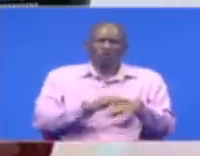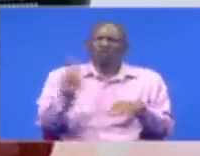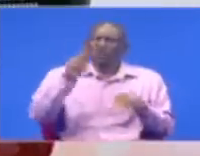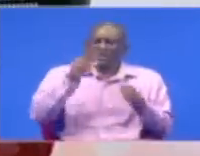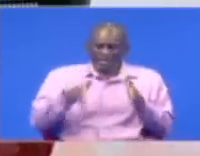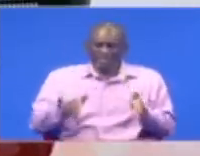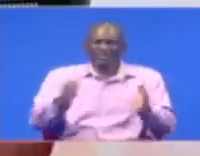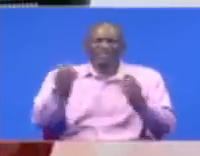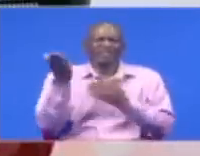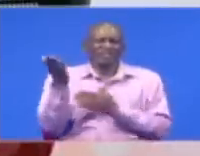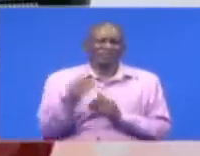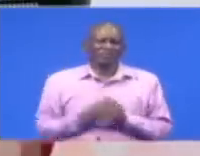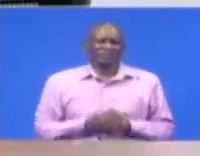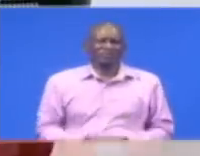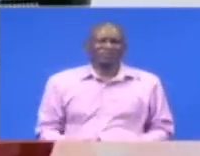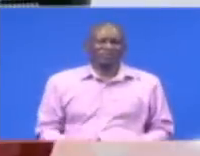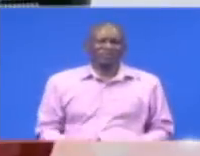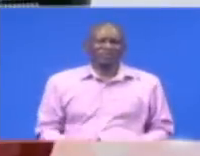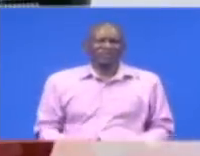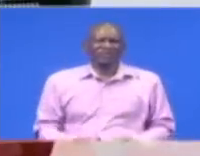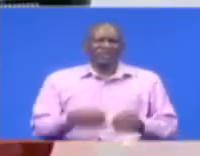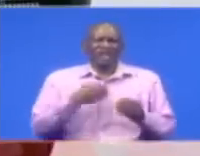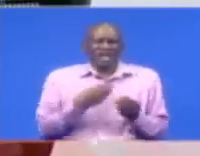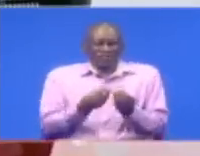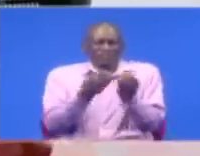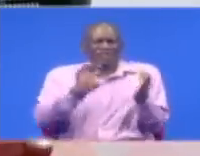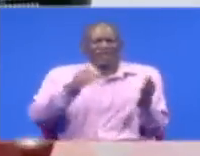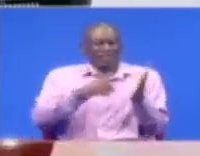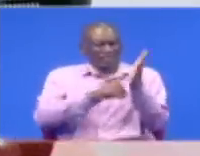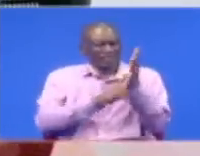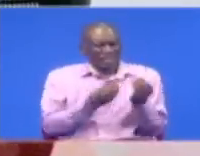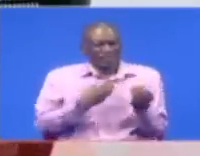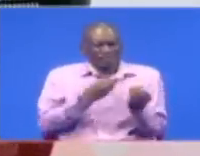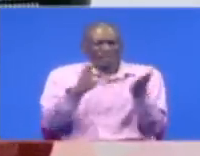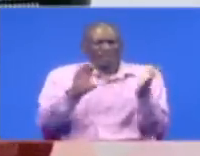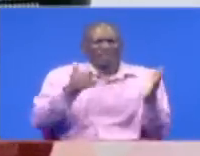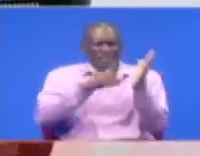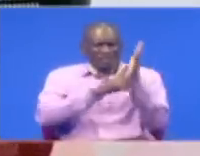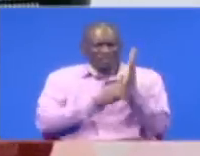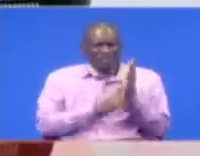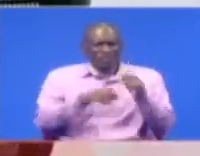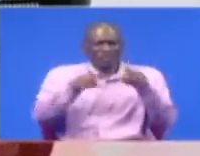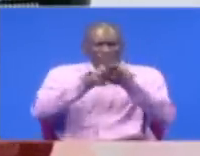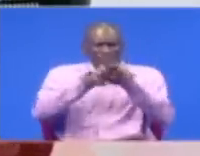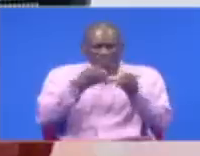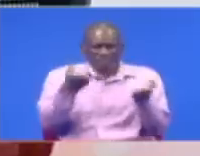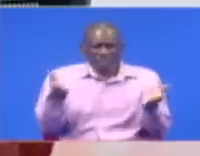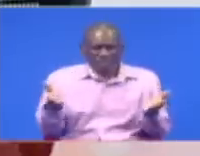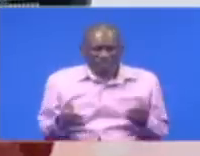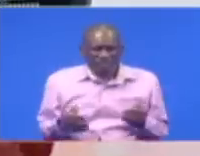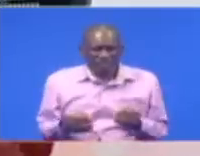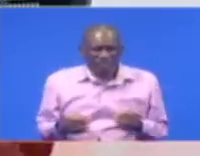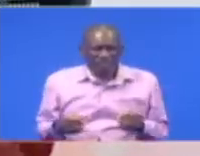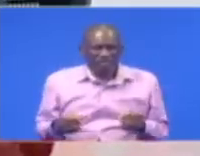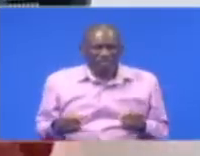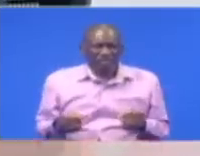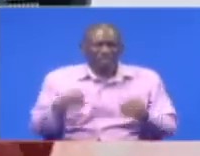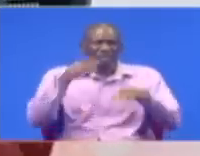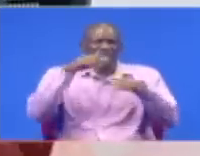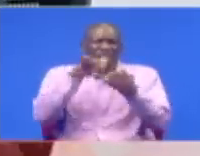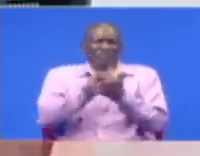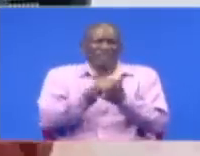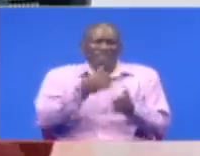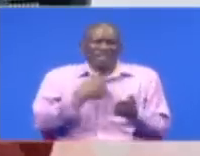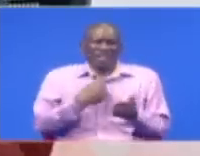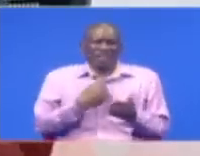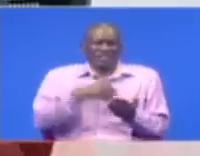Street. And I have many, many other examples of equal kind in that I've